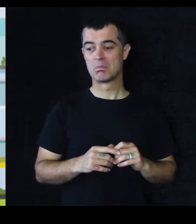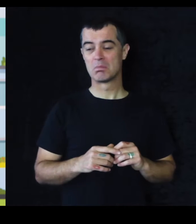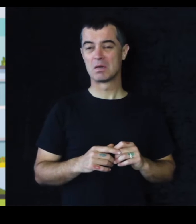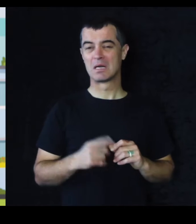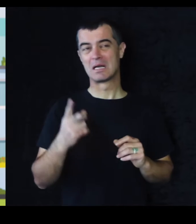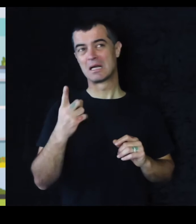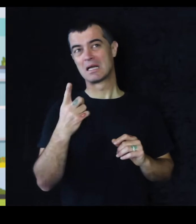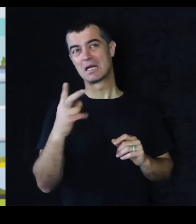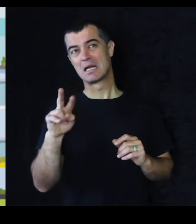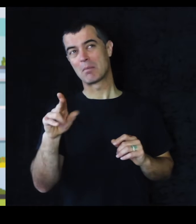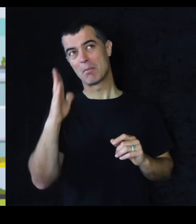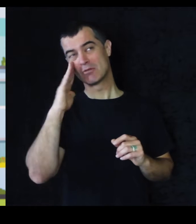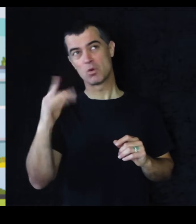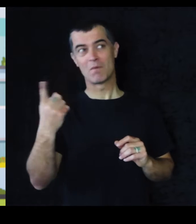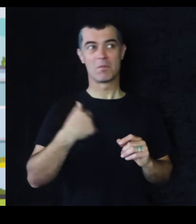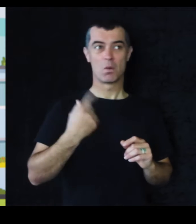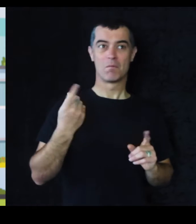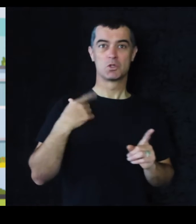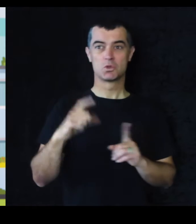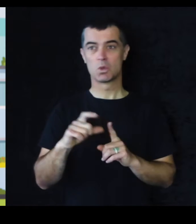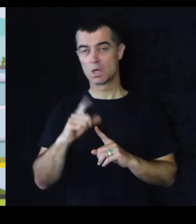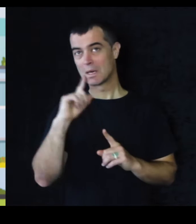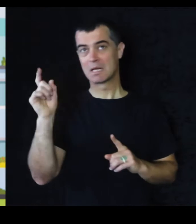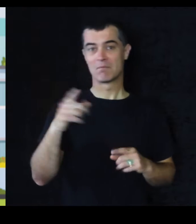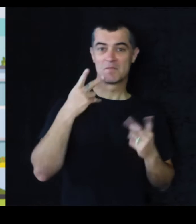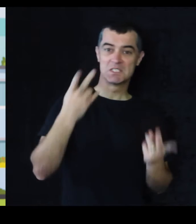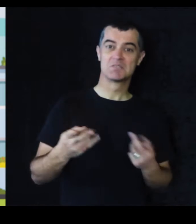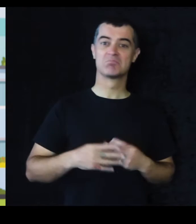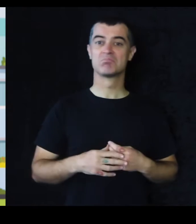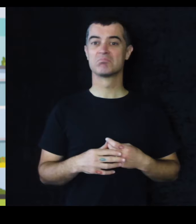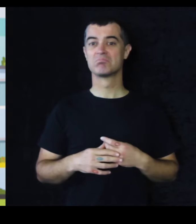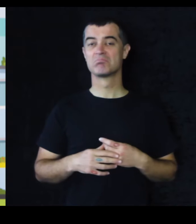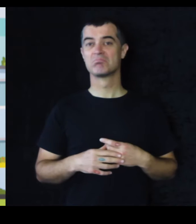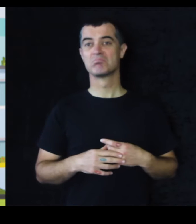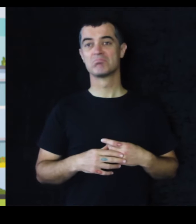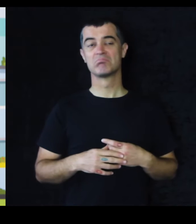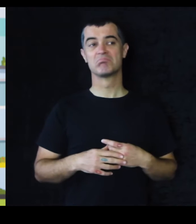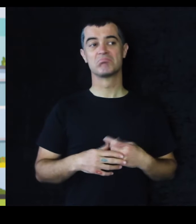A couple of bedrooms, one for me, one for my daughter when she comes to visit.